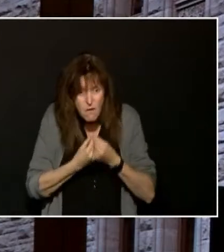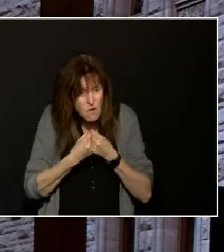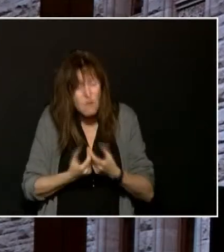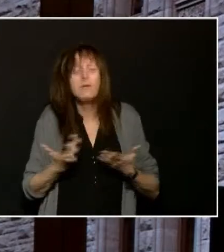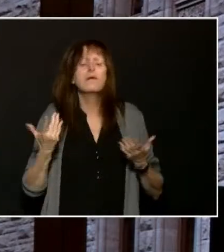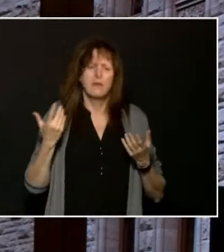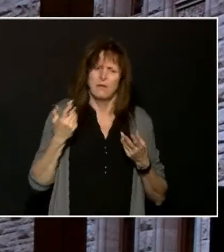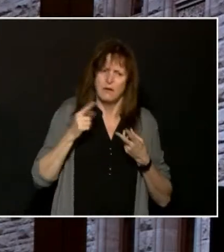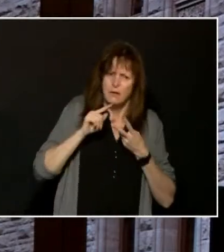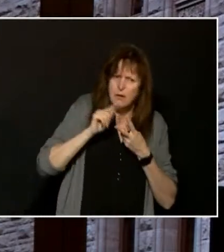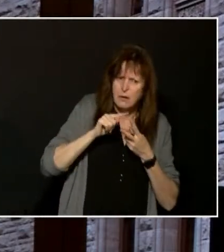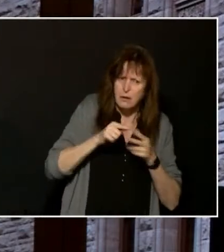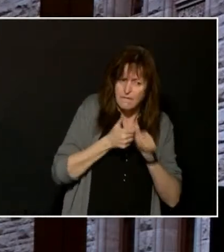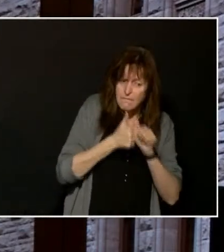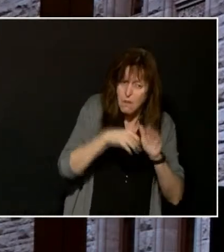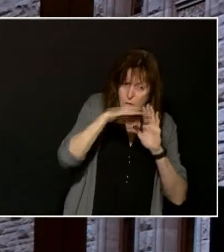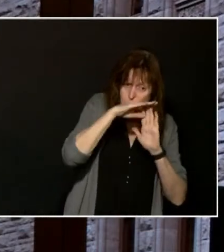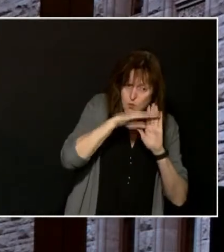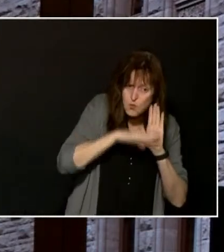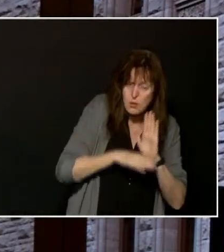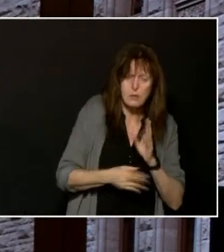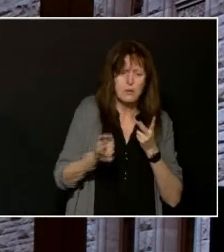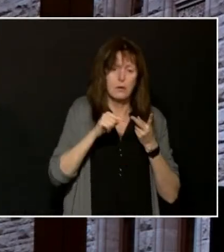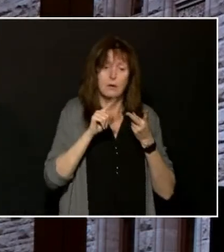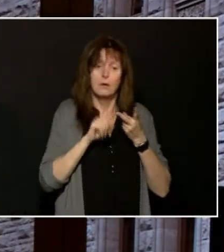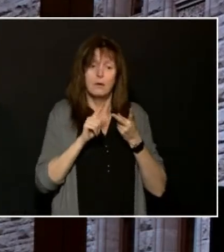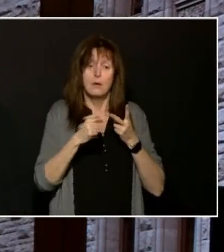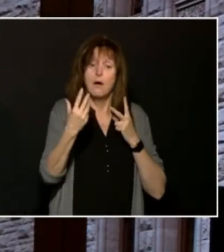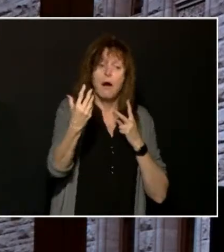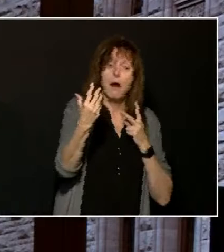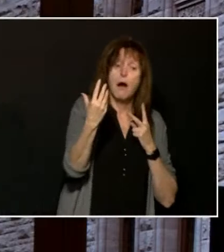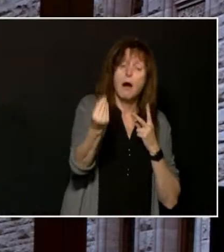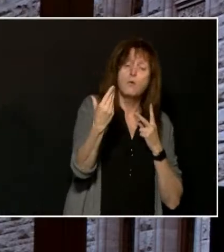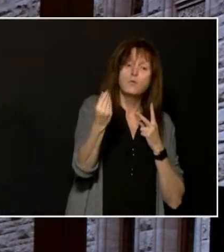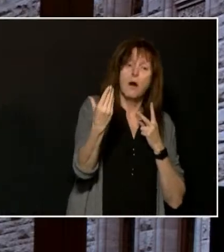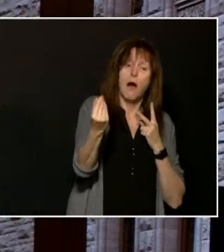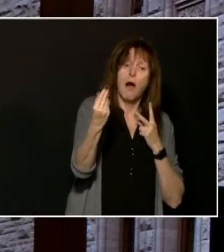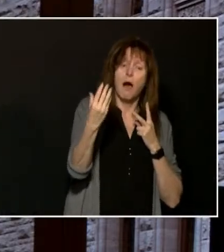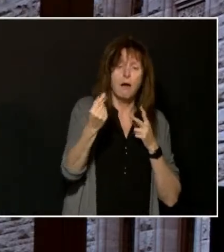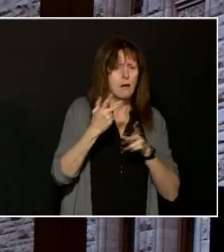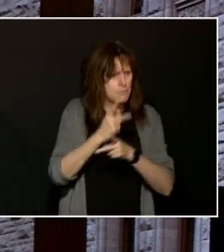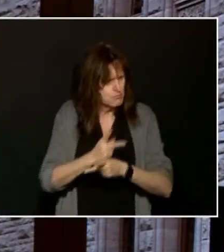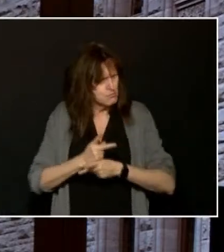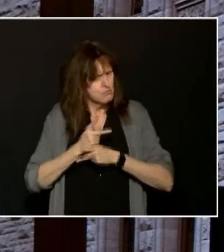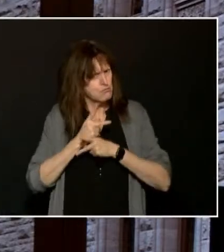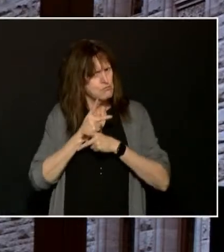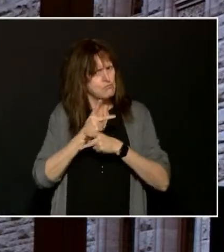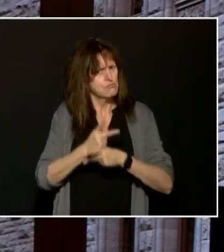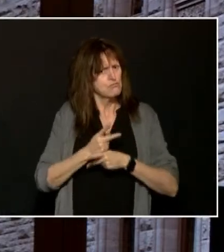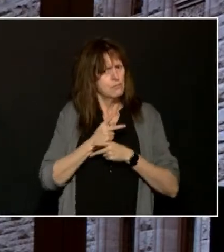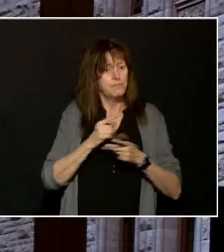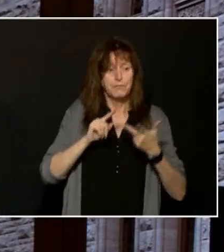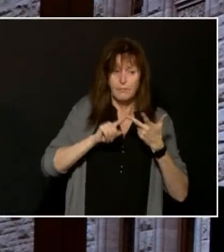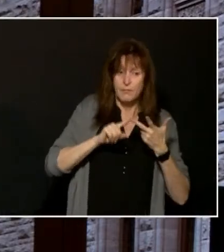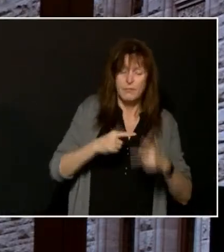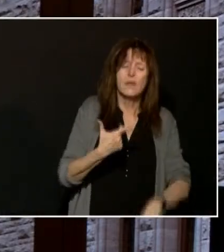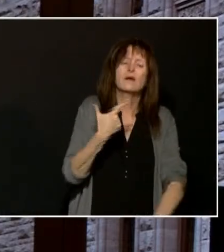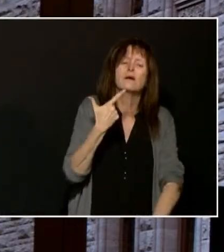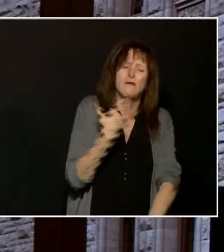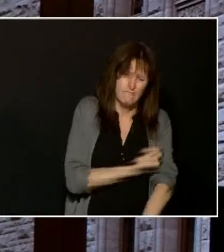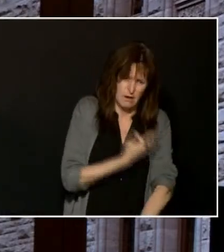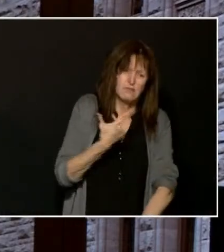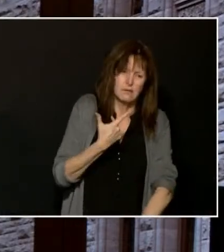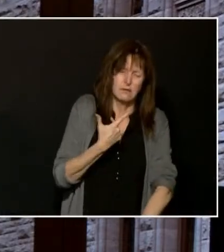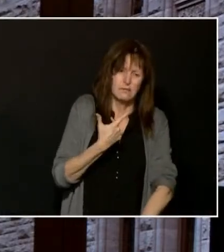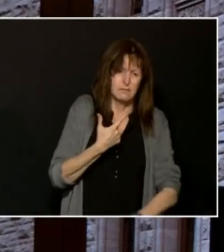being cautious while you do more things outside. And also we are going out and getting our vaccines. And we hope to keep that volume. We've got good volumes coming in.